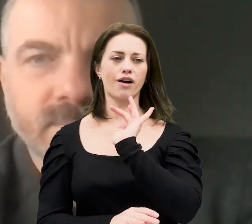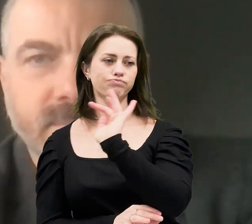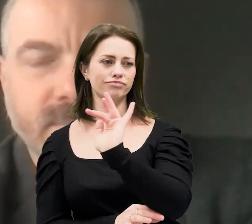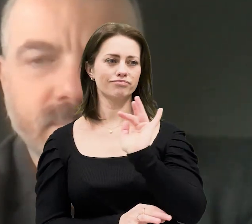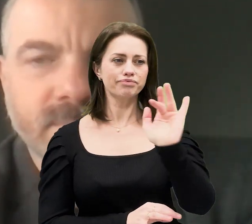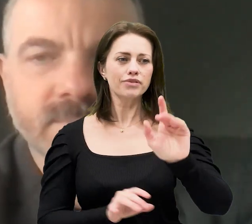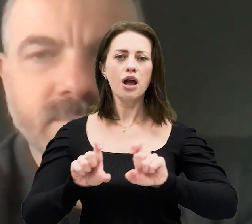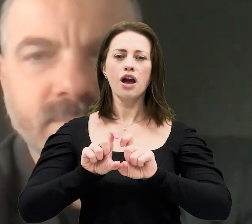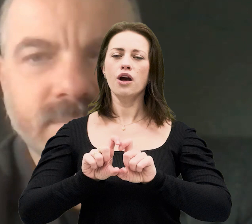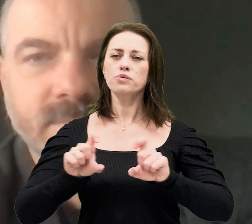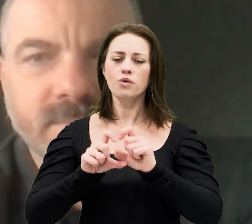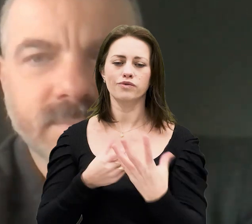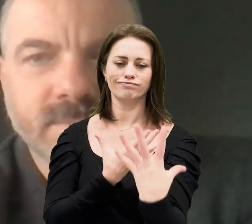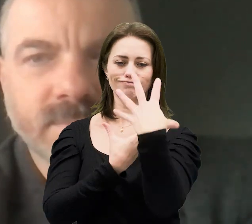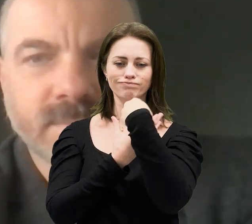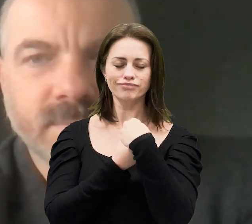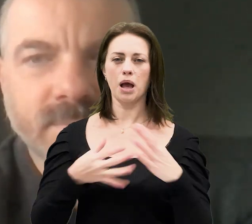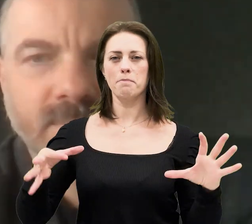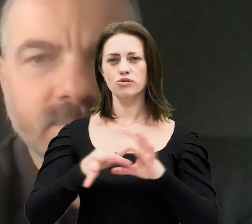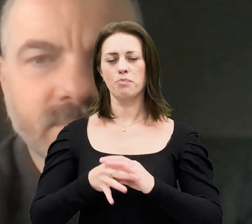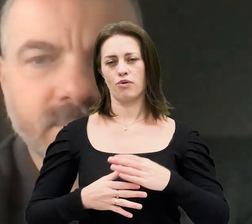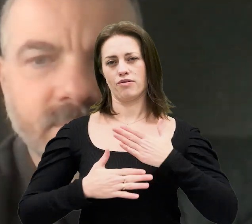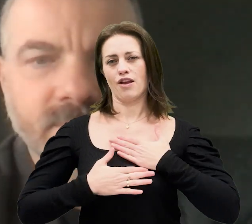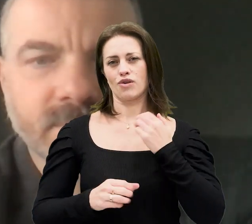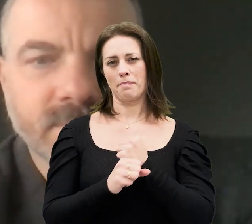others to join us in this important work.